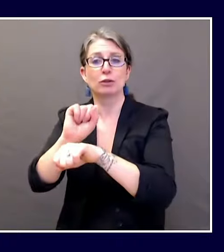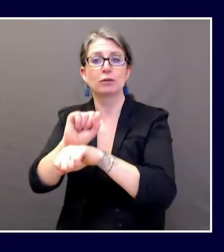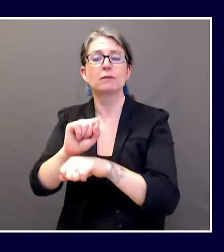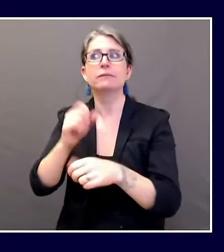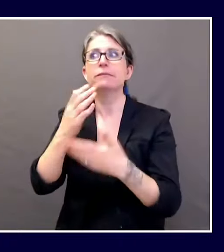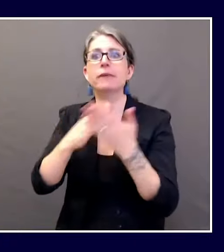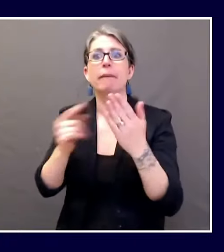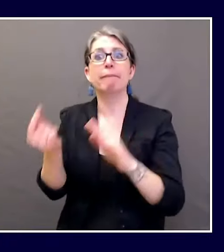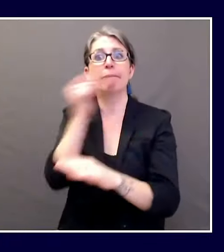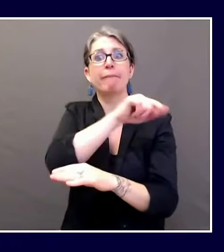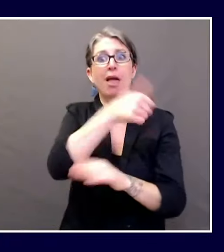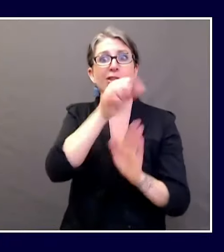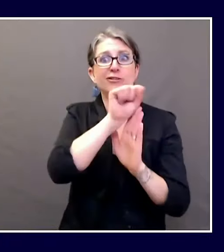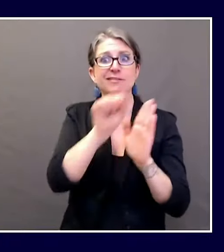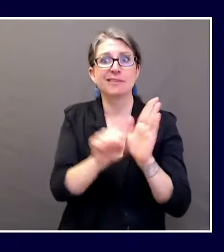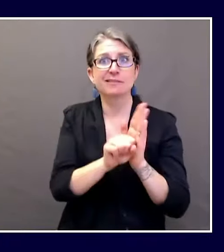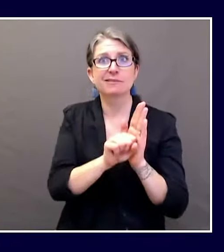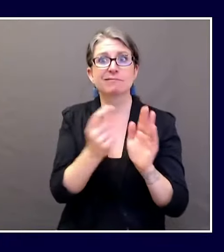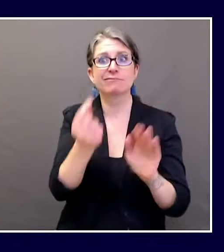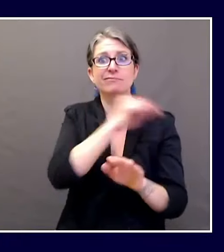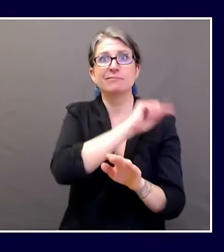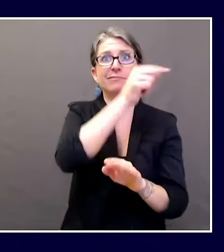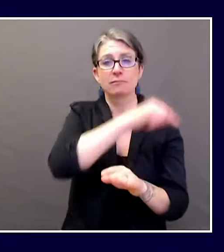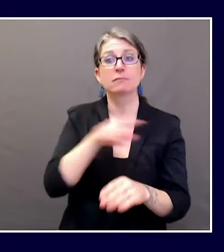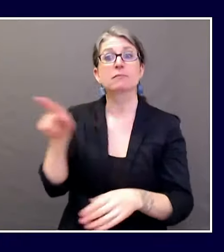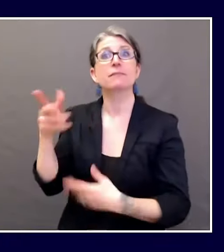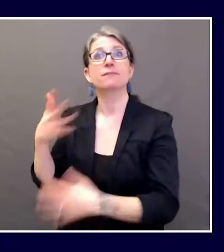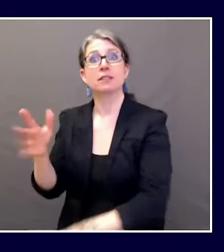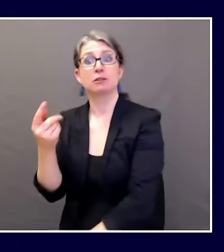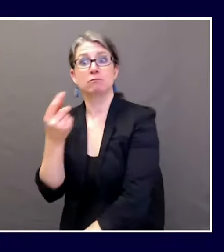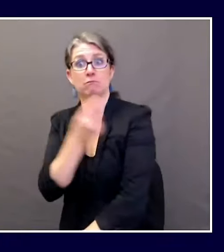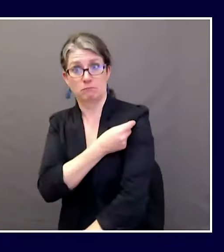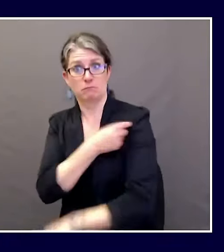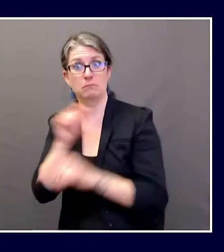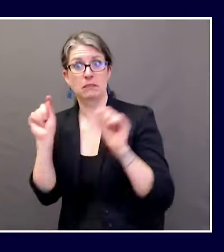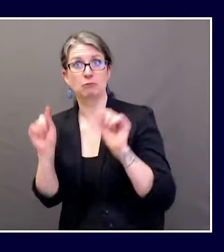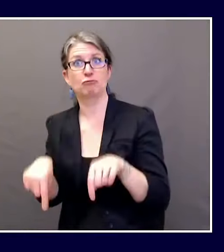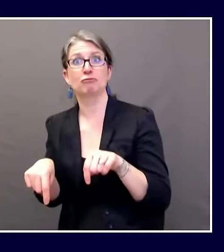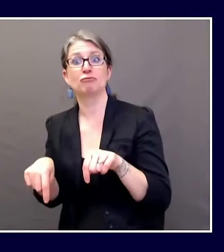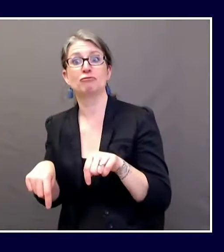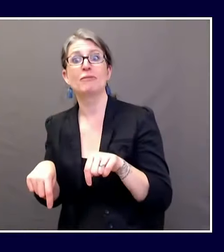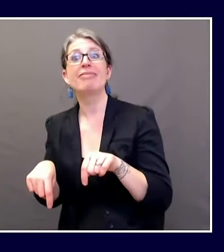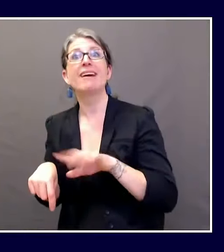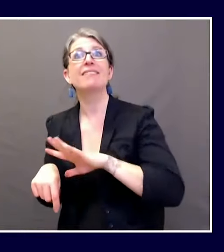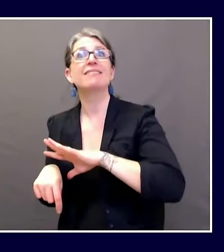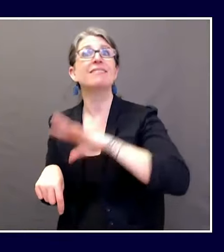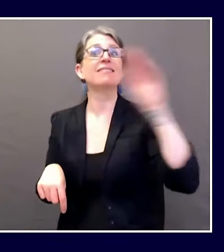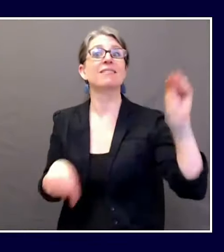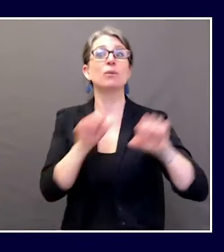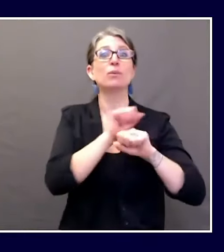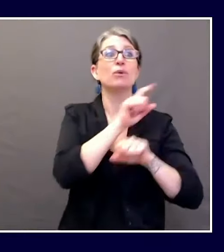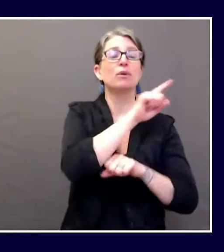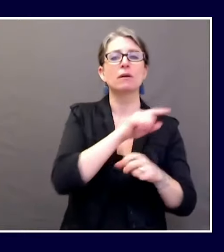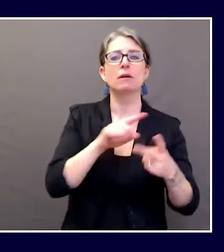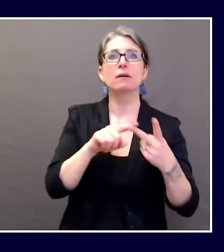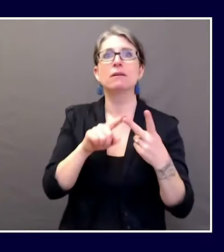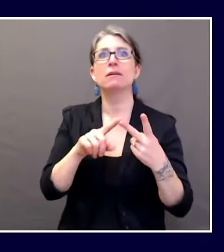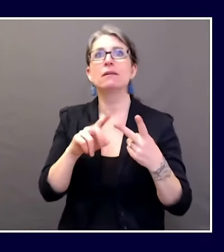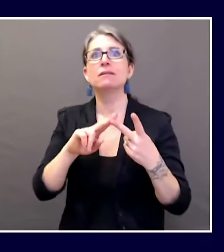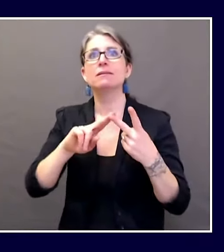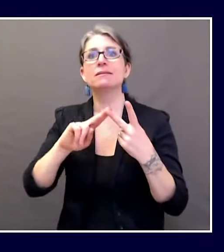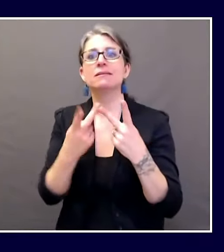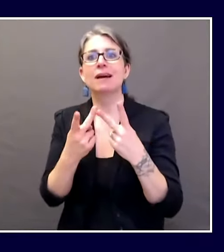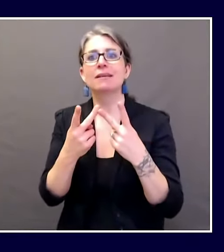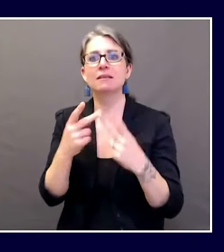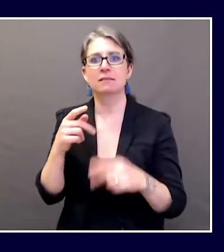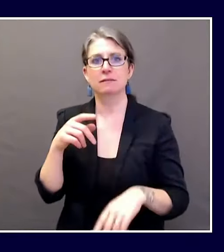of their job. They'll be on the other side of the country and unable to return. In the state that they'll be in, they wouldn't be eligible for the